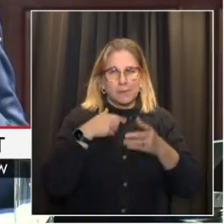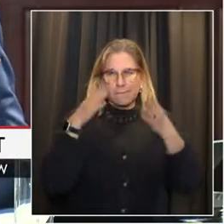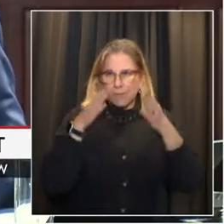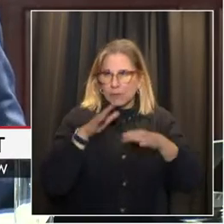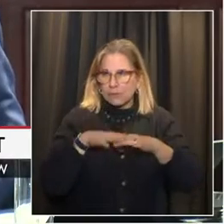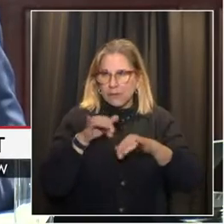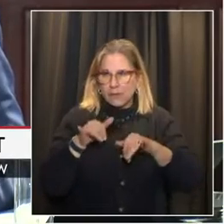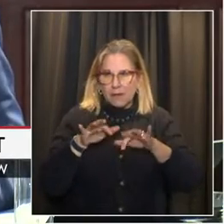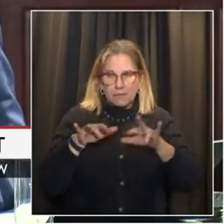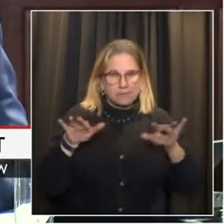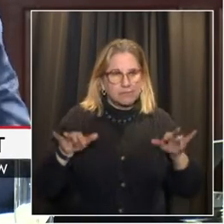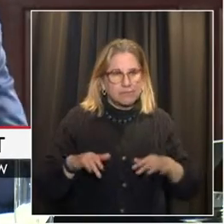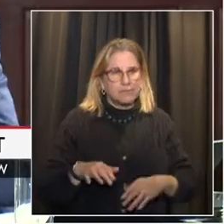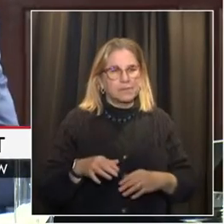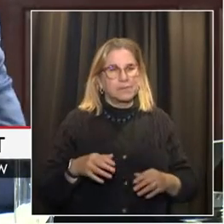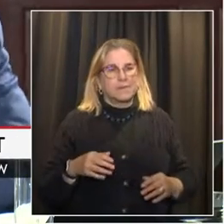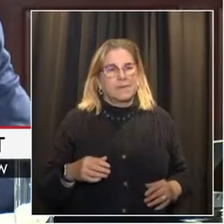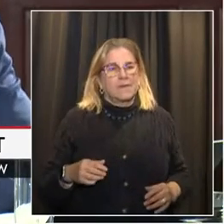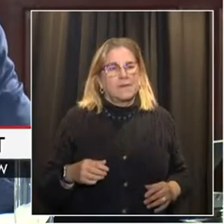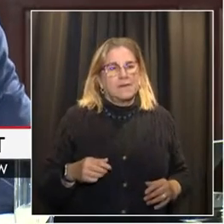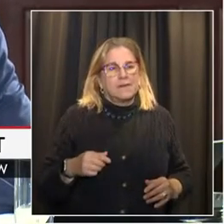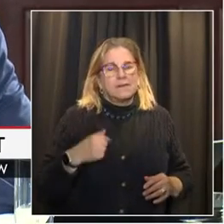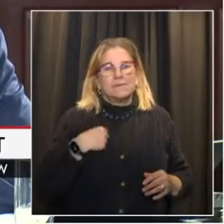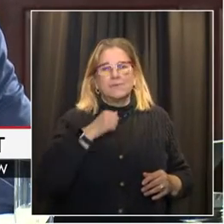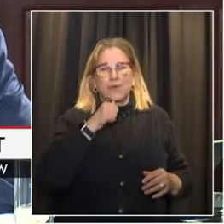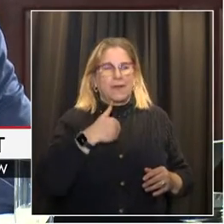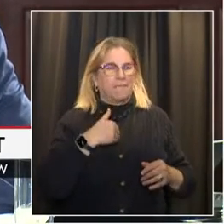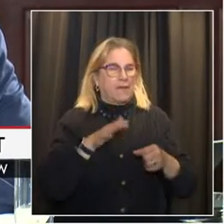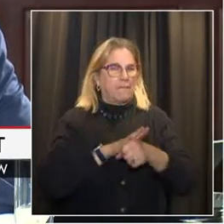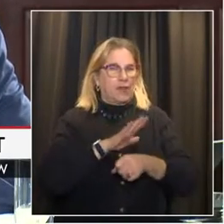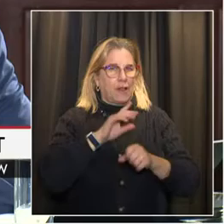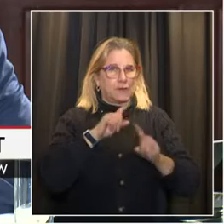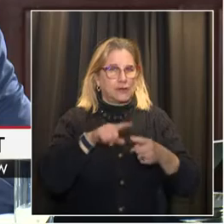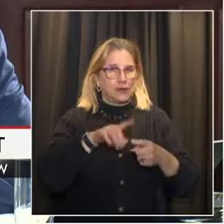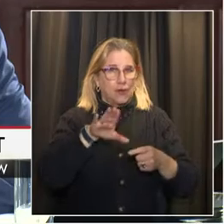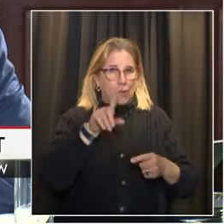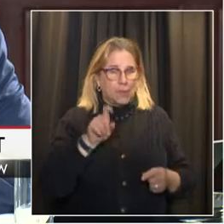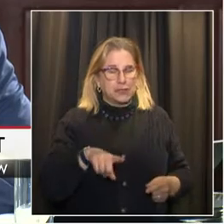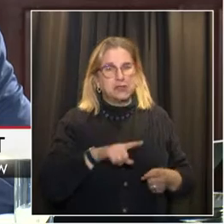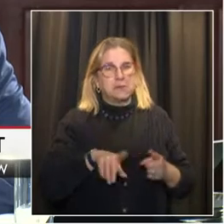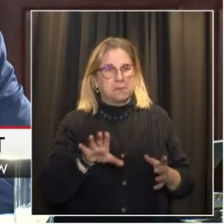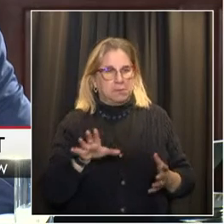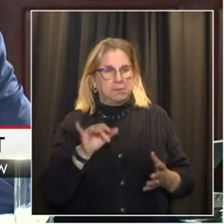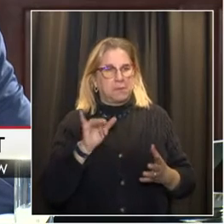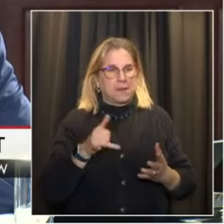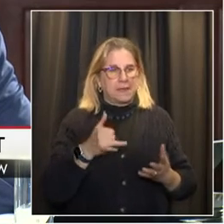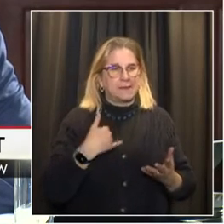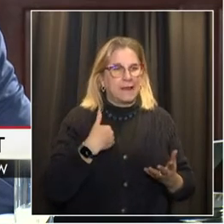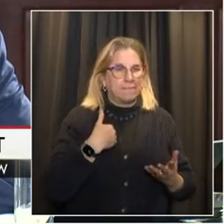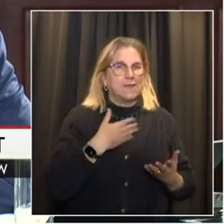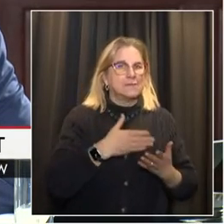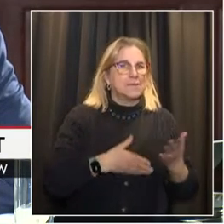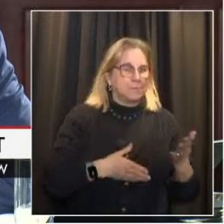very open about what it raised for me, and it did raise some of the questions that you've asked here that I don't have answers for.